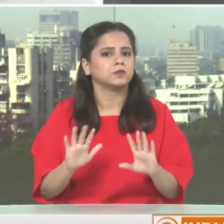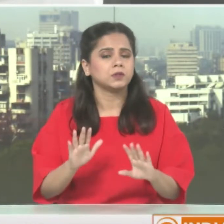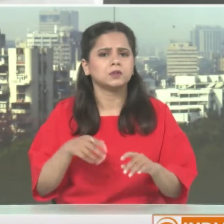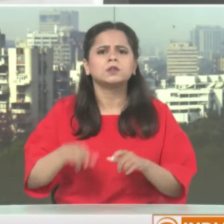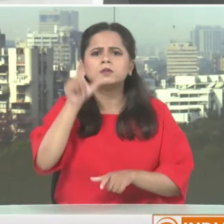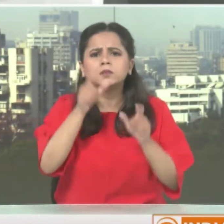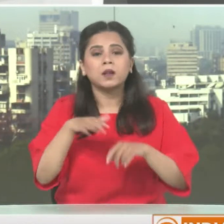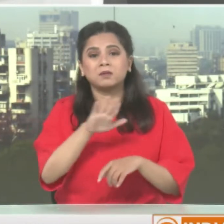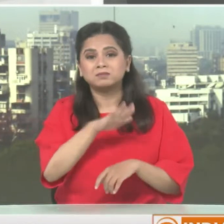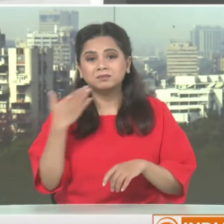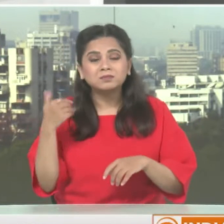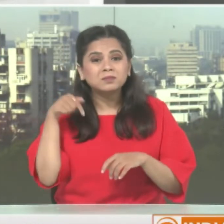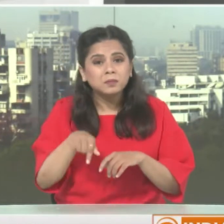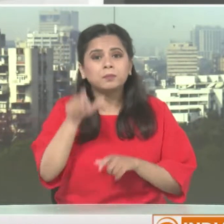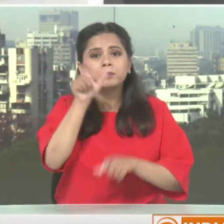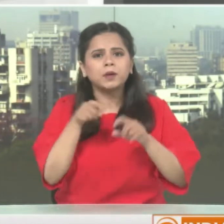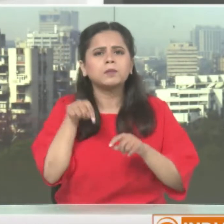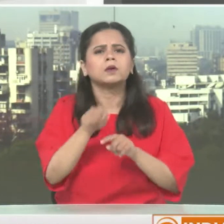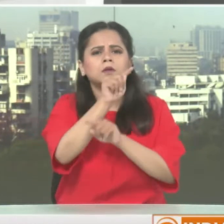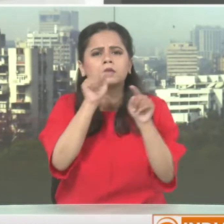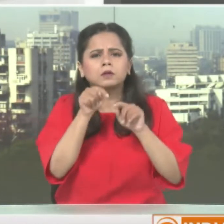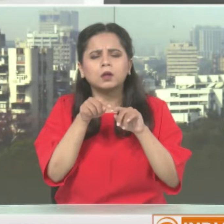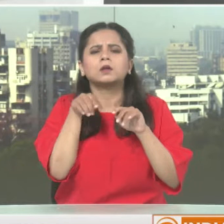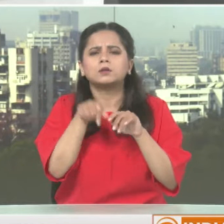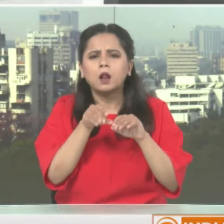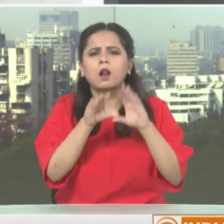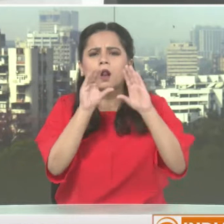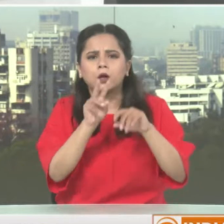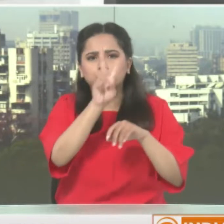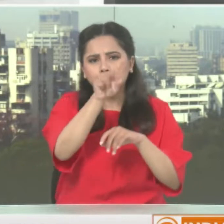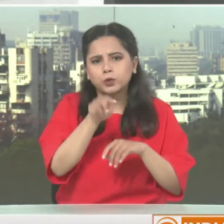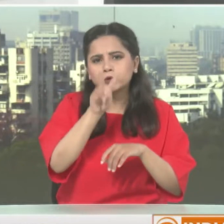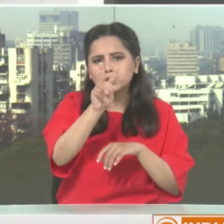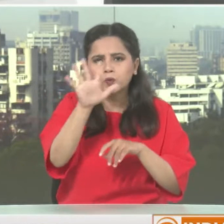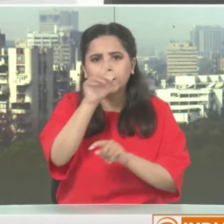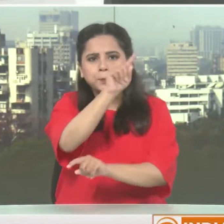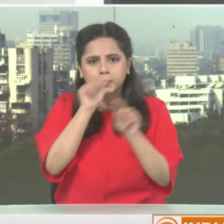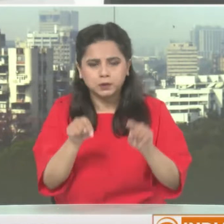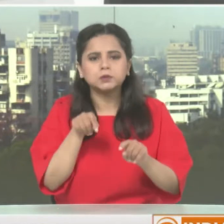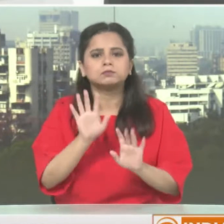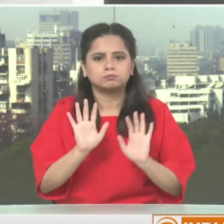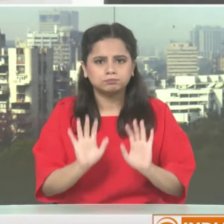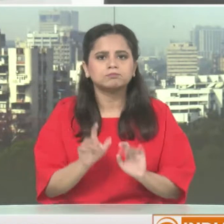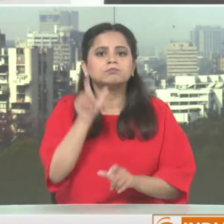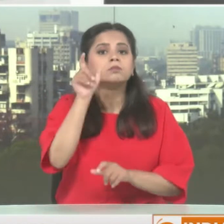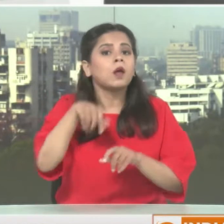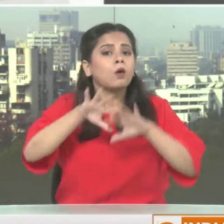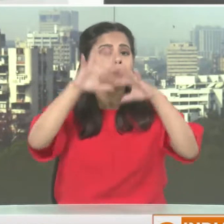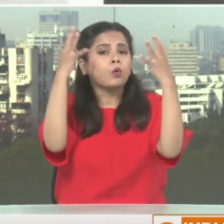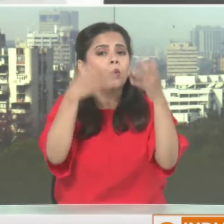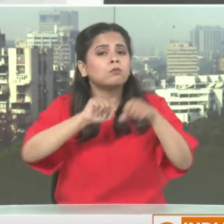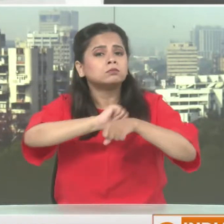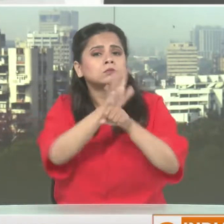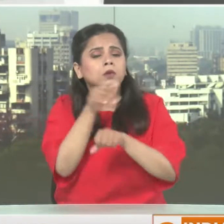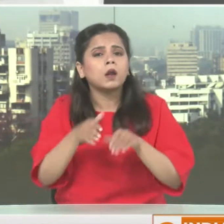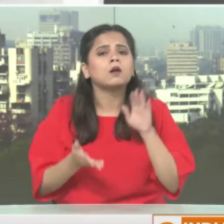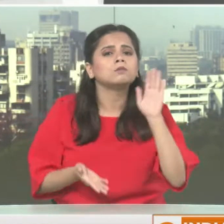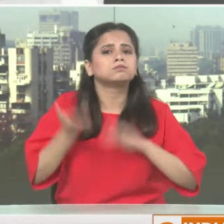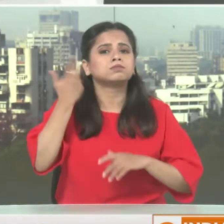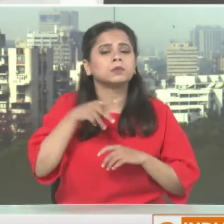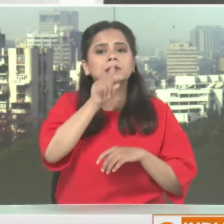case fatality rate further improves to 2.25%. The global COVID-19 cases rise